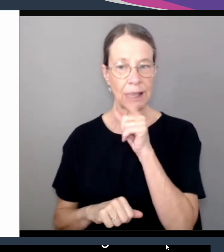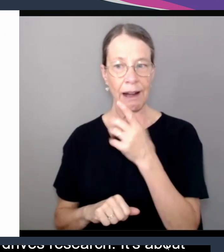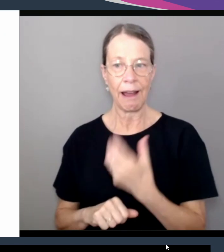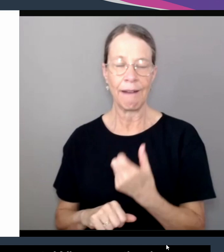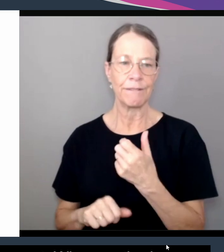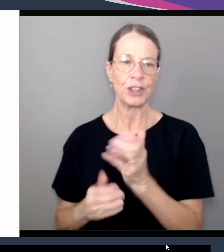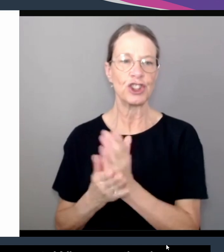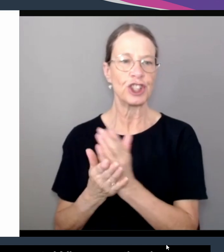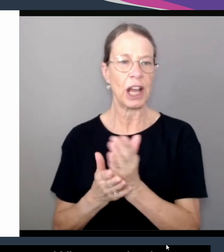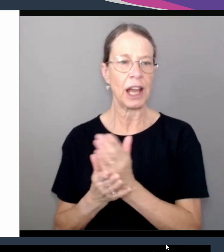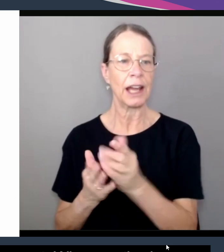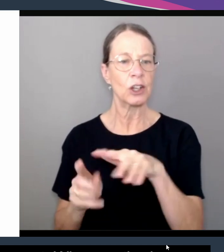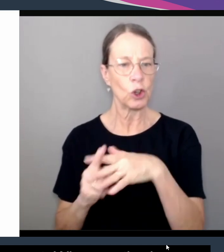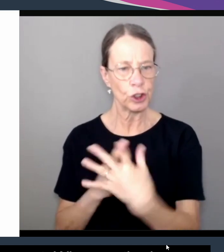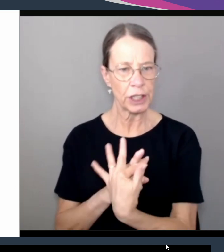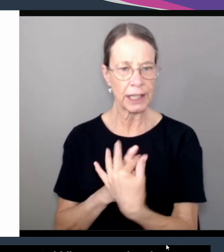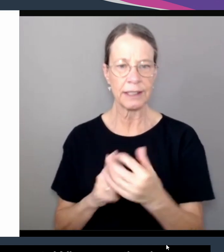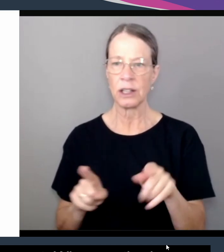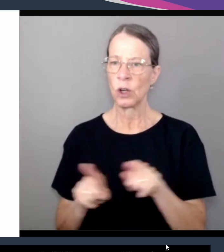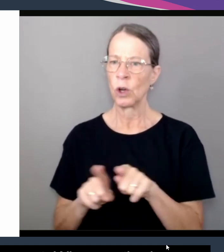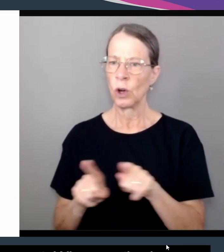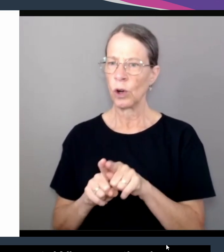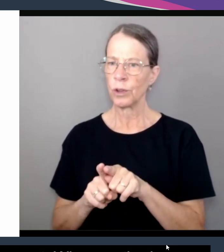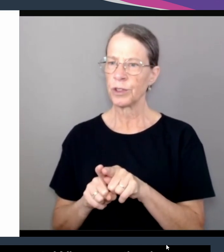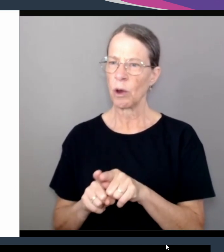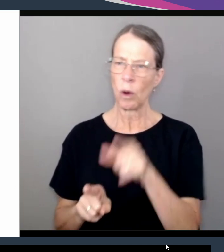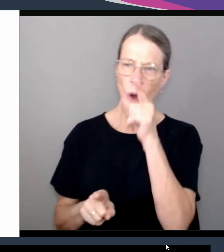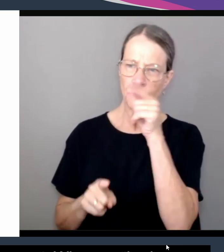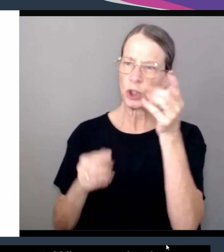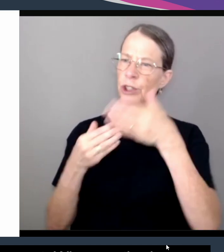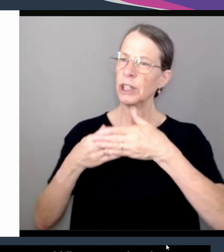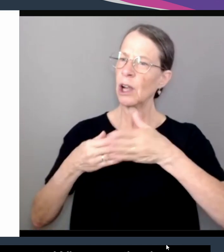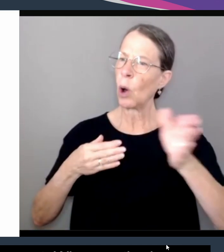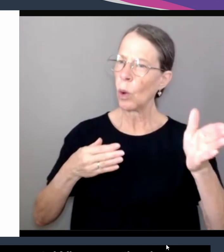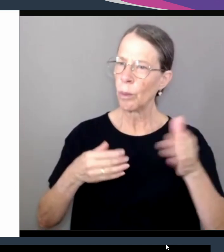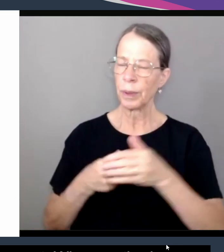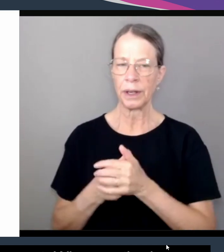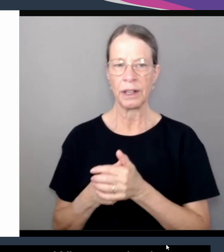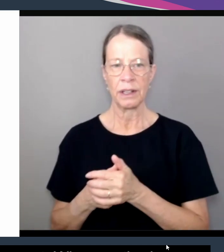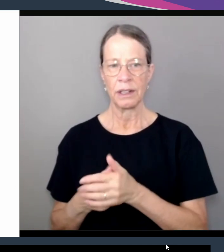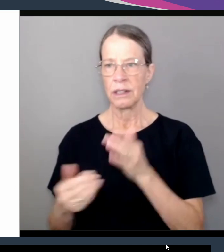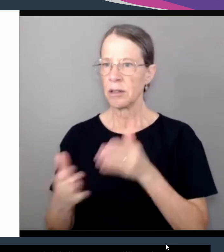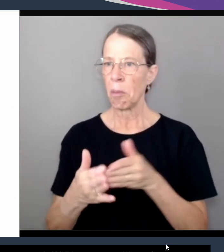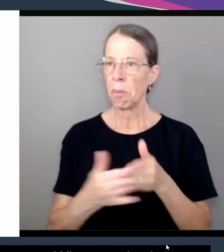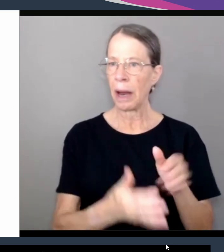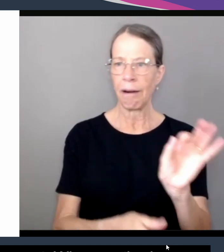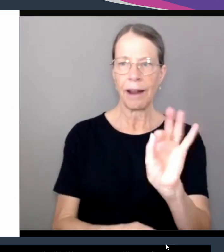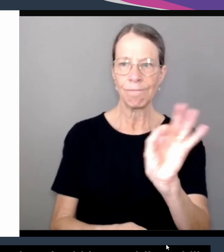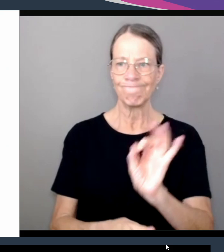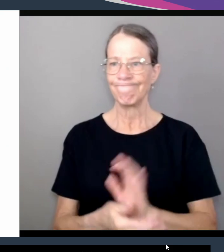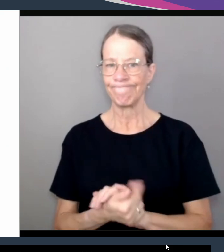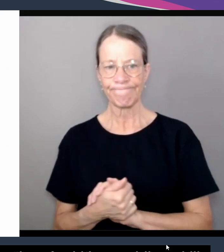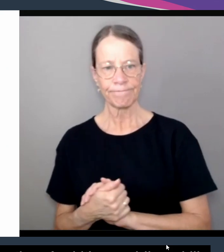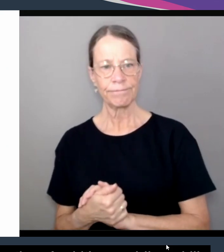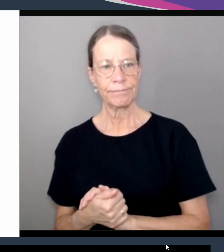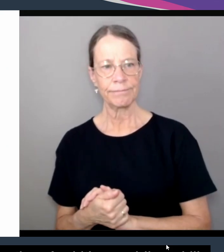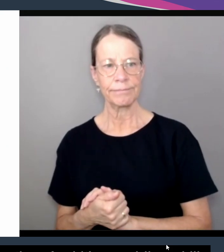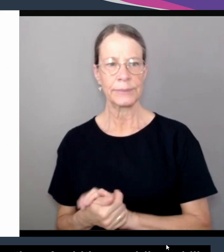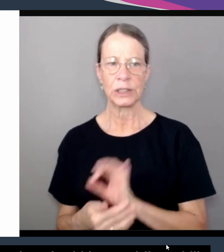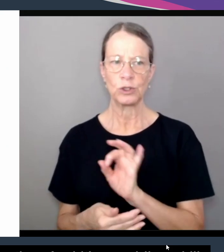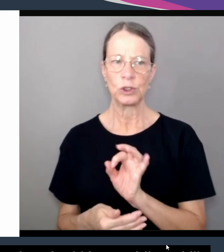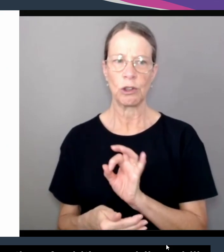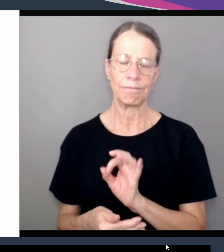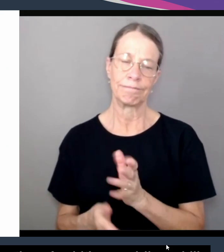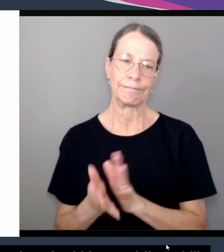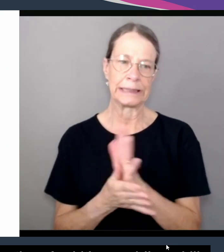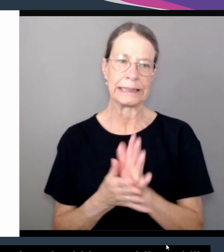it's also about opening the door widely, making sure that the barrier is never cost, confidence, or inaccessible learning. We